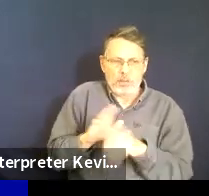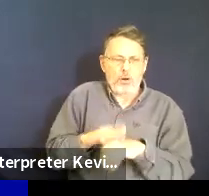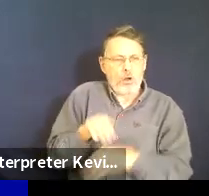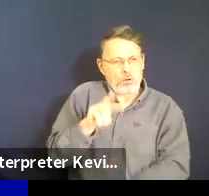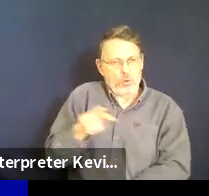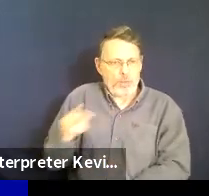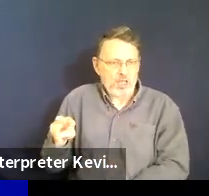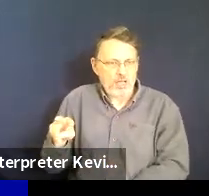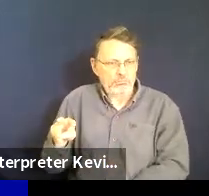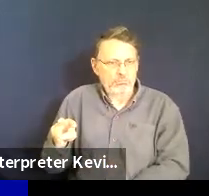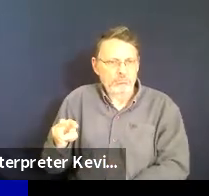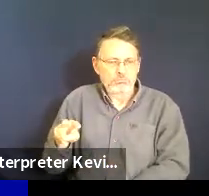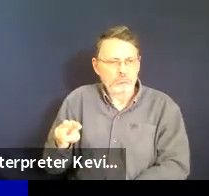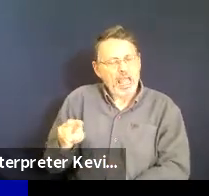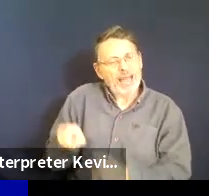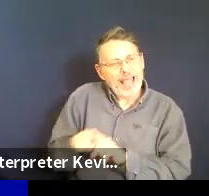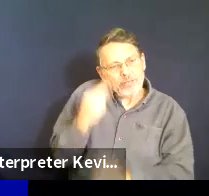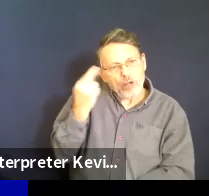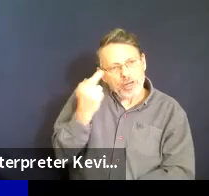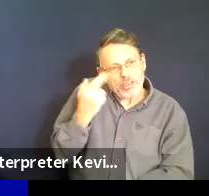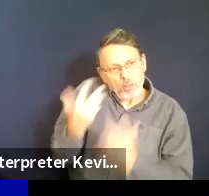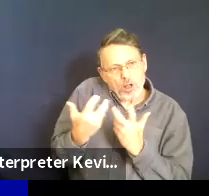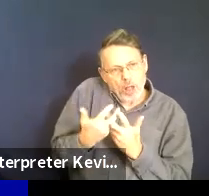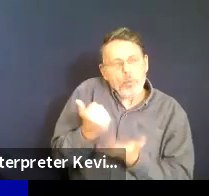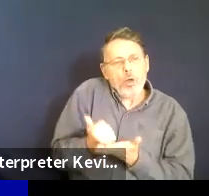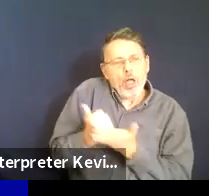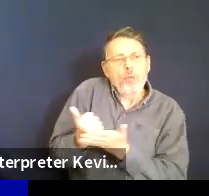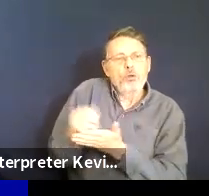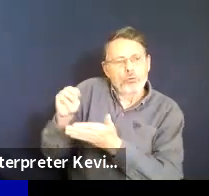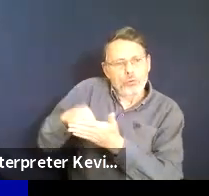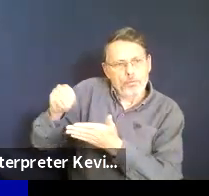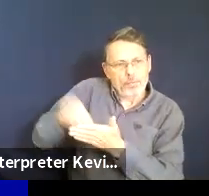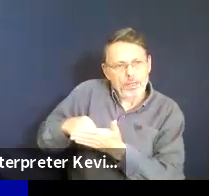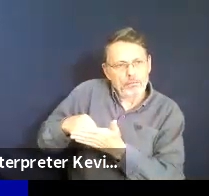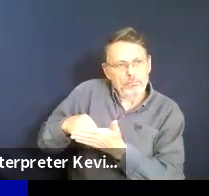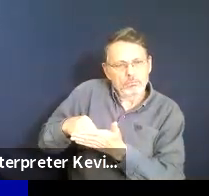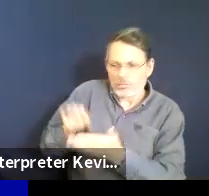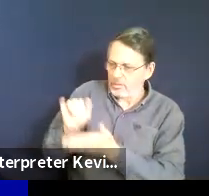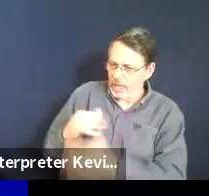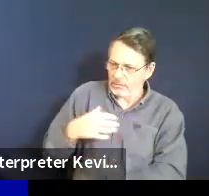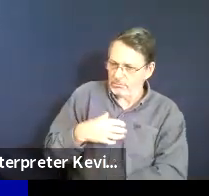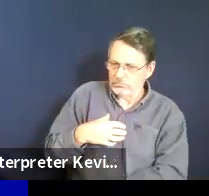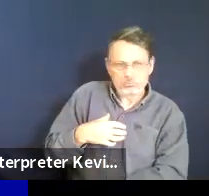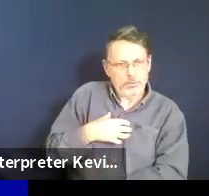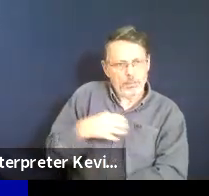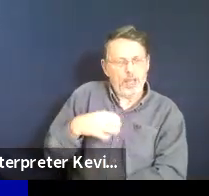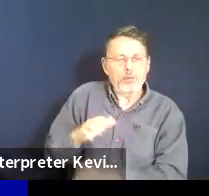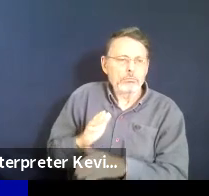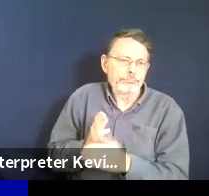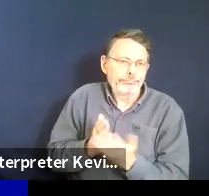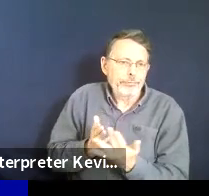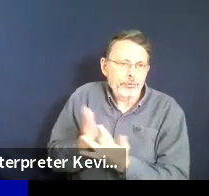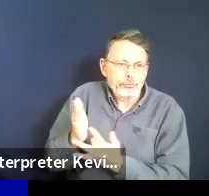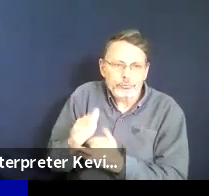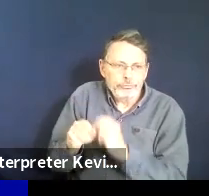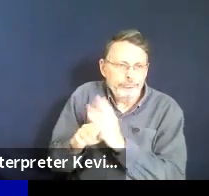website, and as a reasonable accommodation, we will help you complete the complaint over the phone rather than in